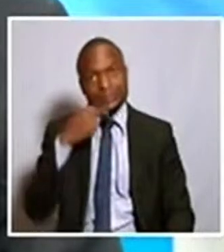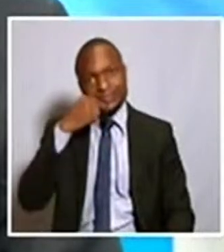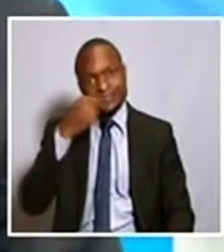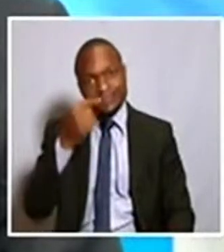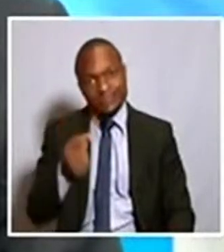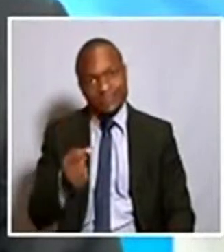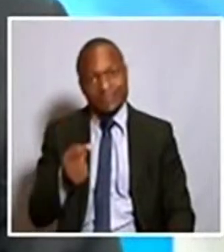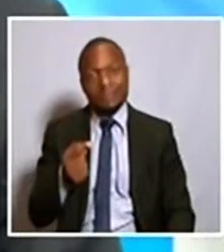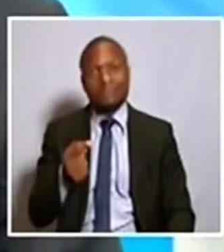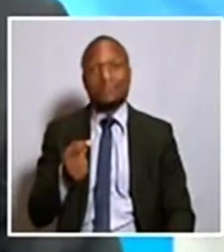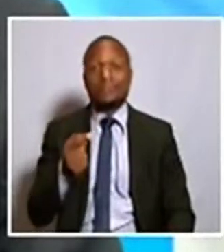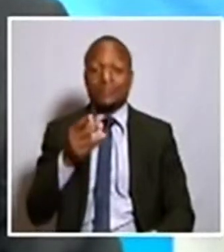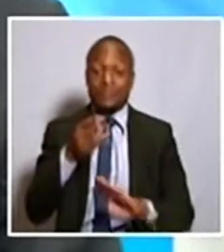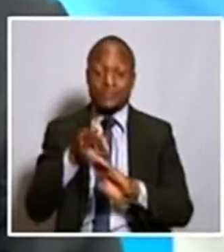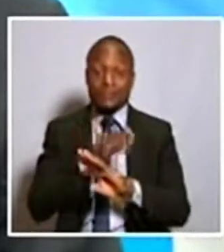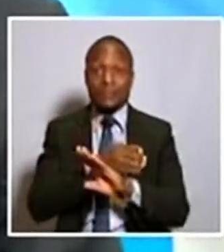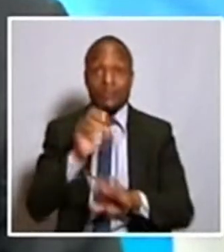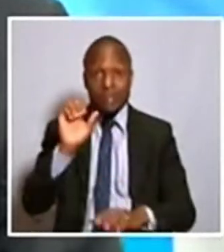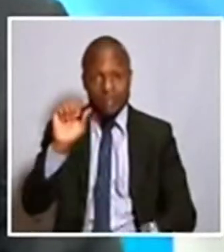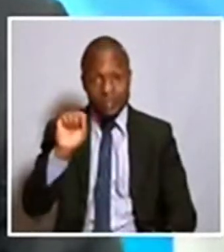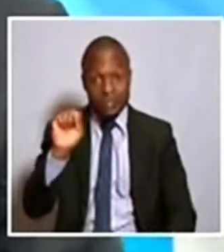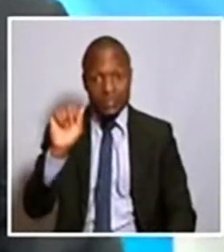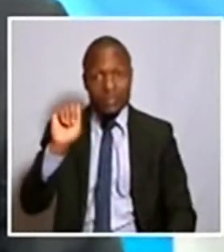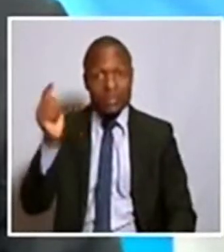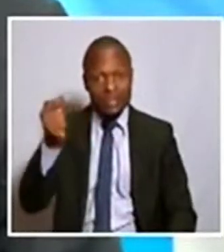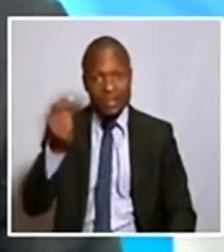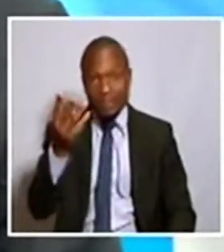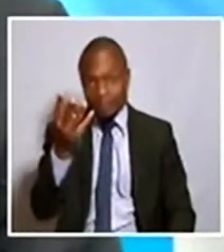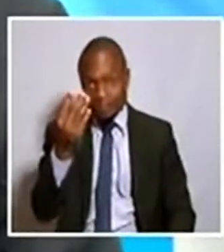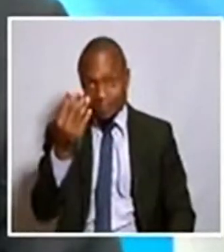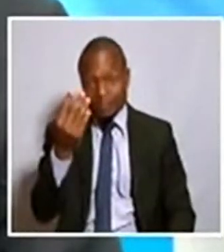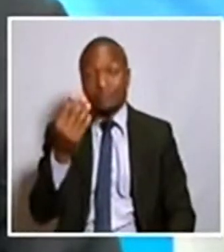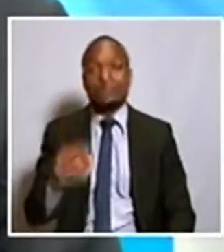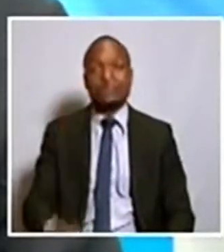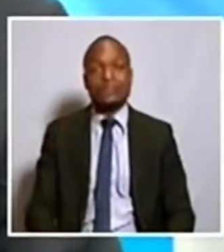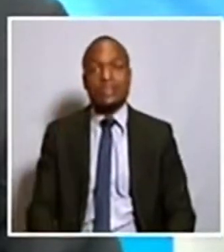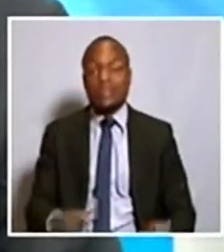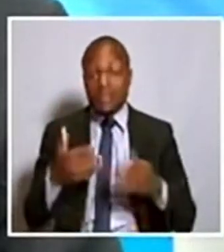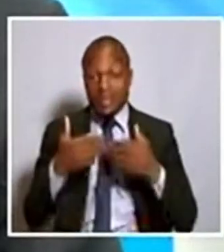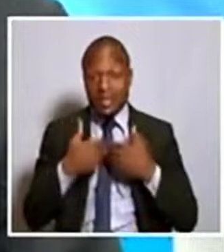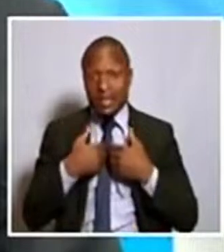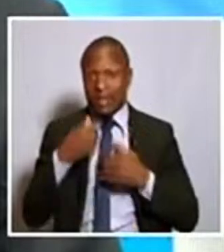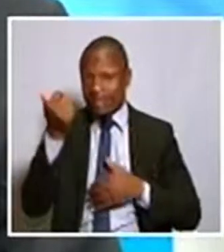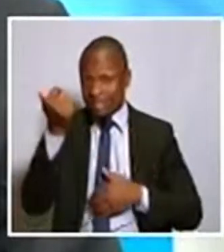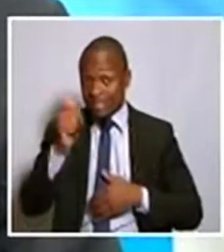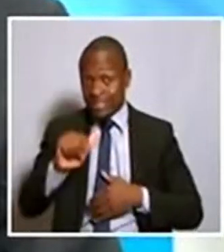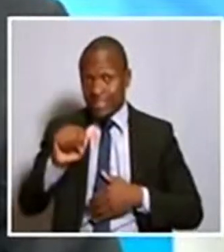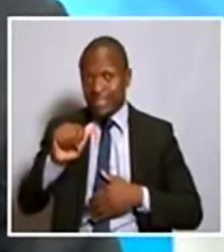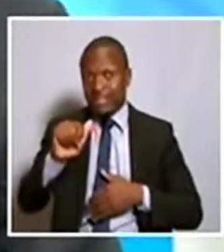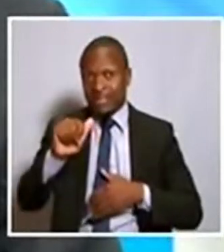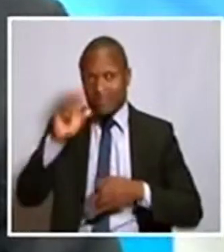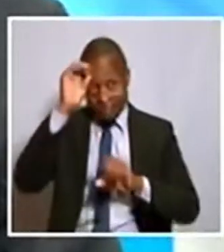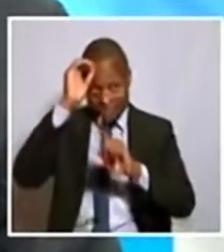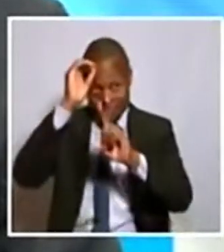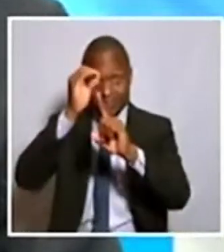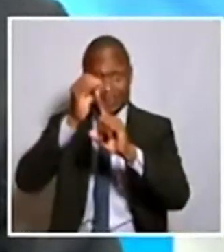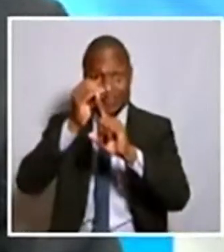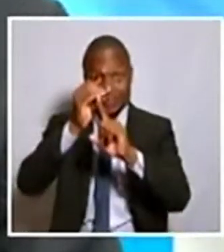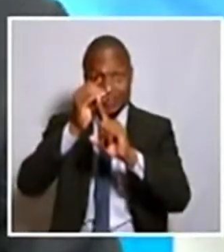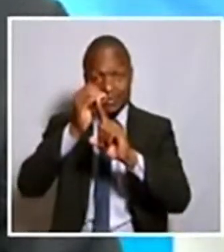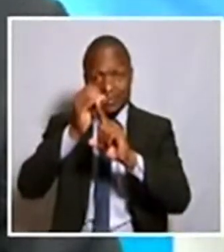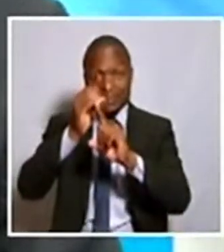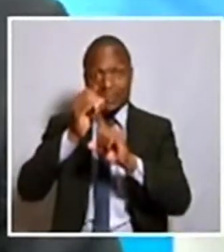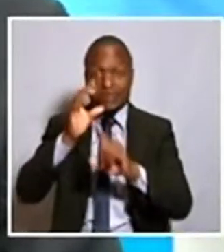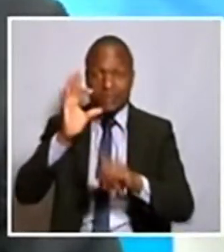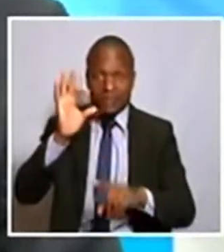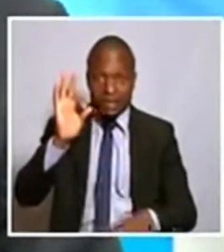mentioned earlier on, SDG number 14 has 10 targets, and FAO is